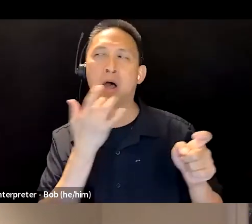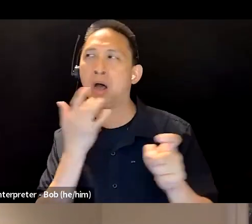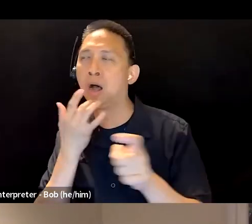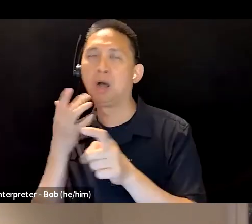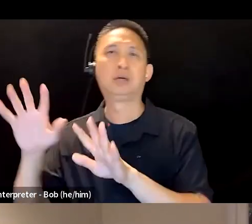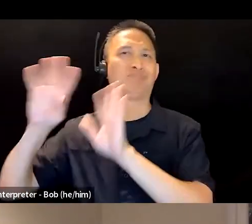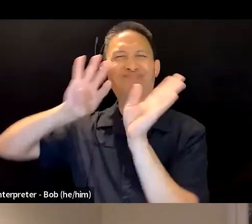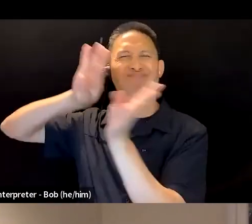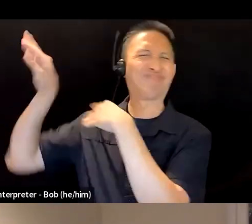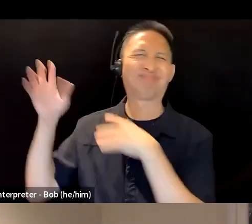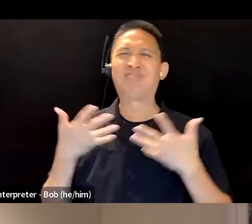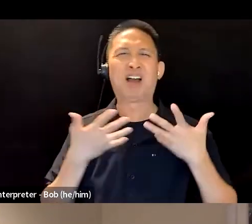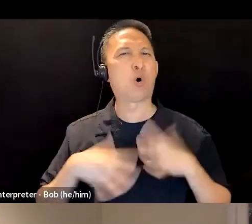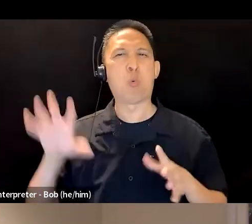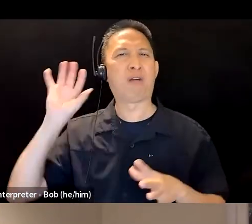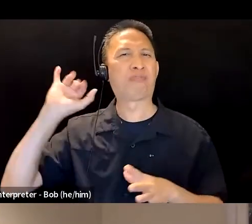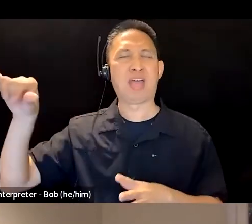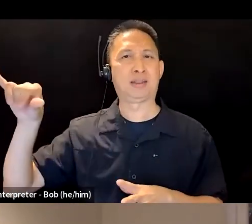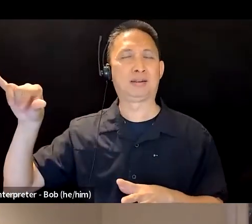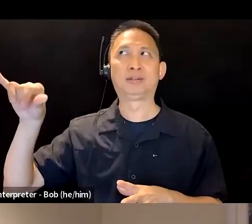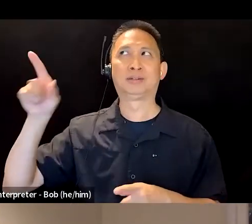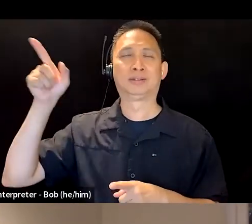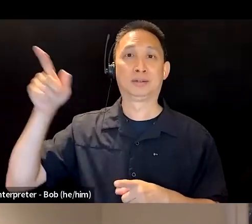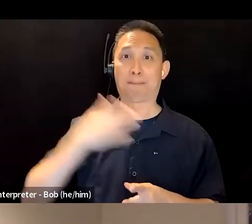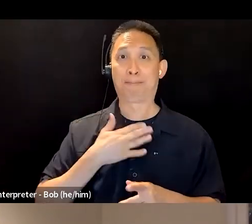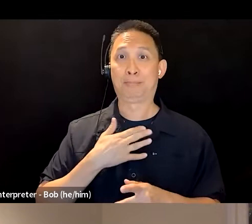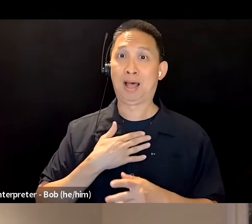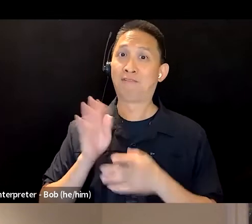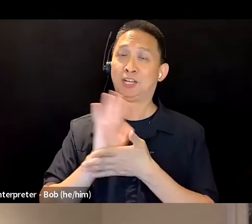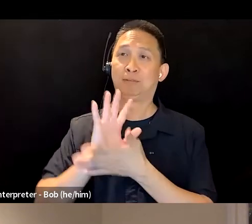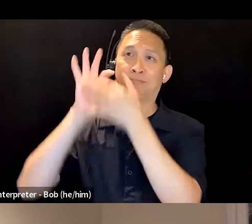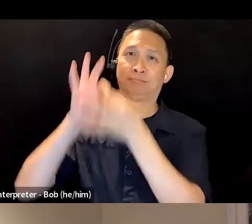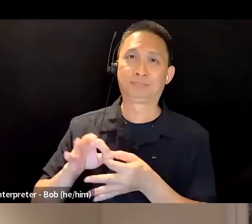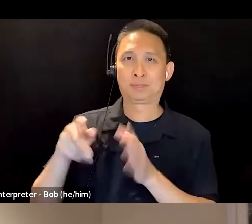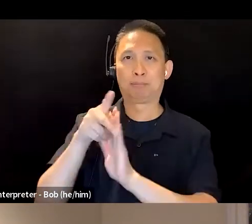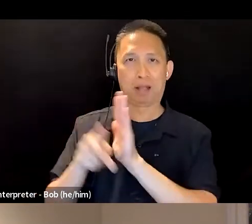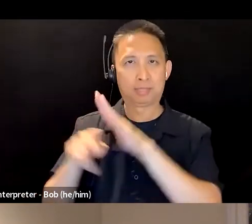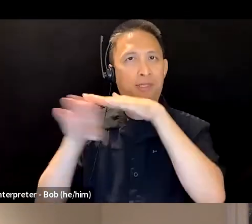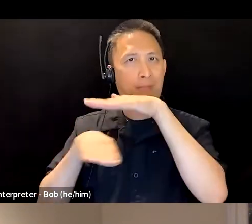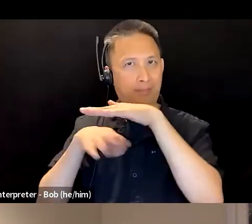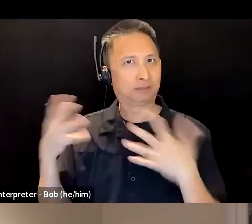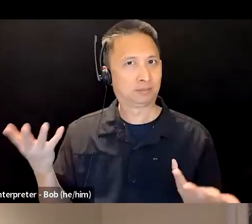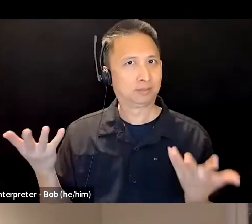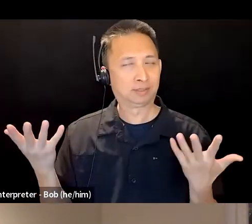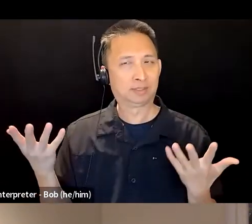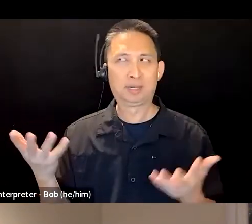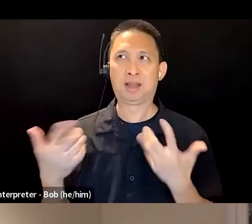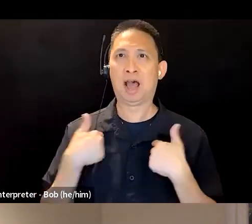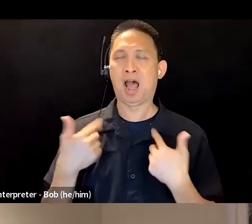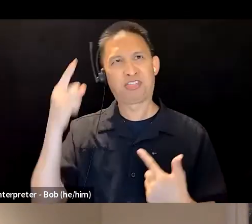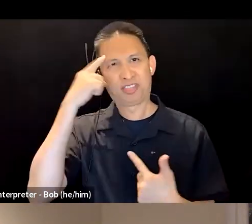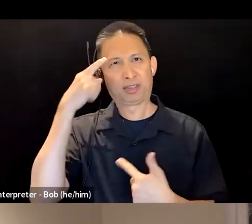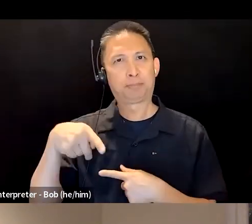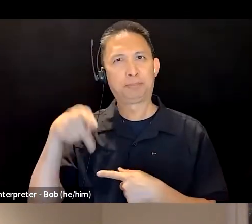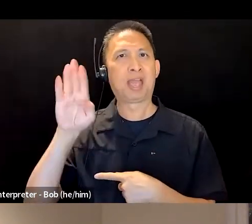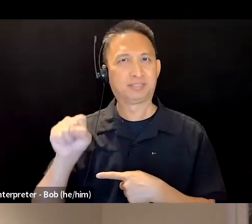this, you know, inherently policy-based film, and do so because of the great reach that public media